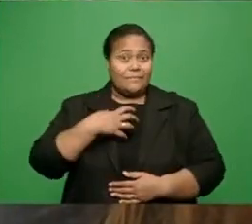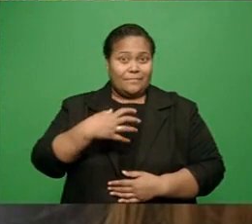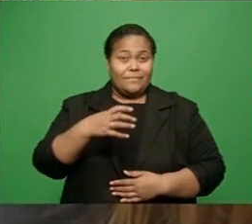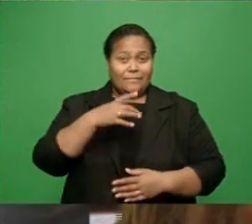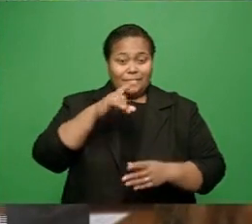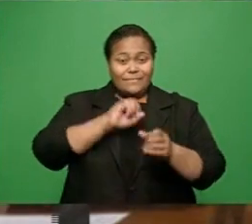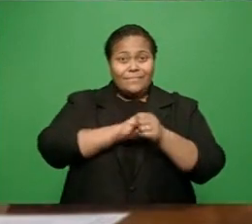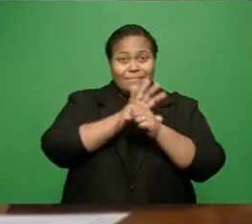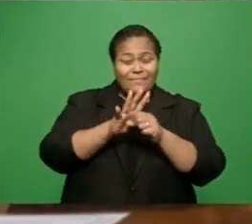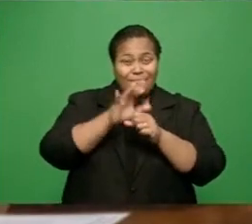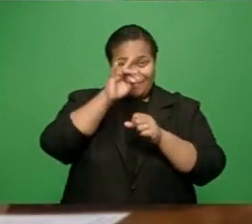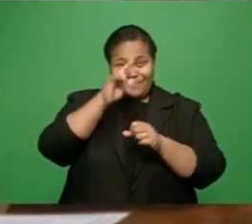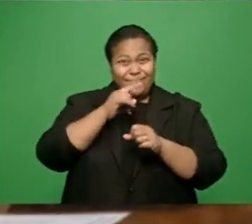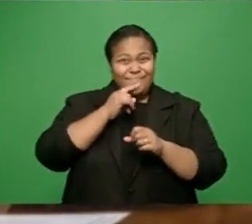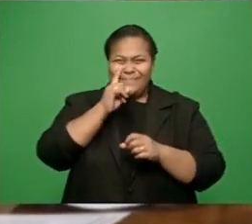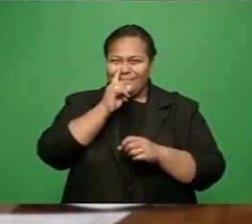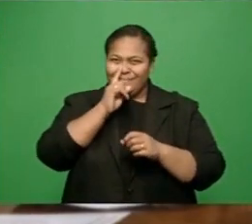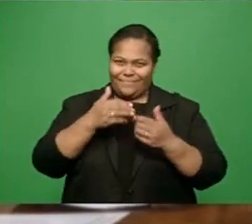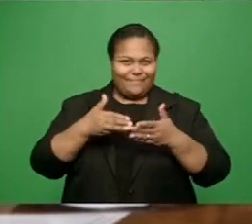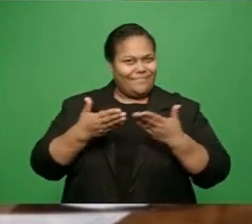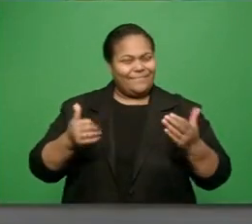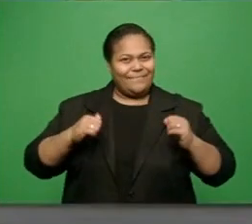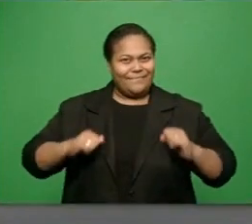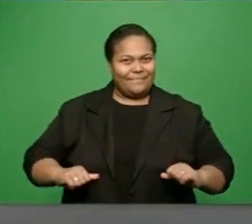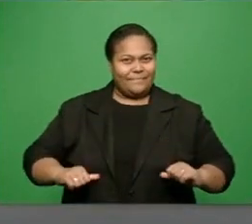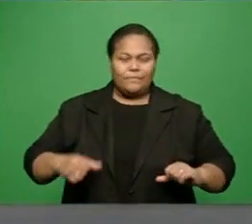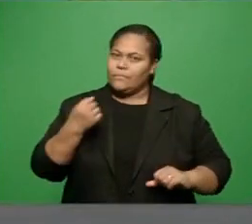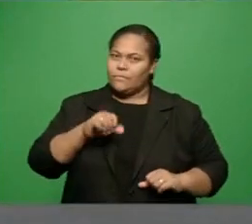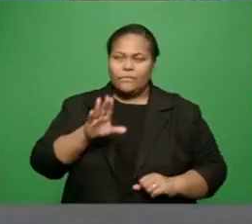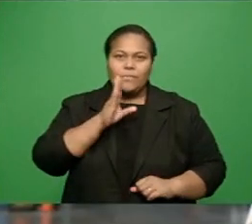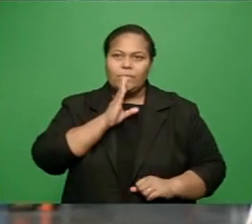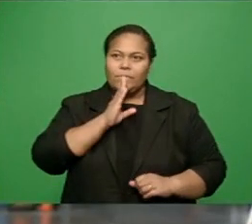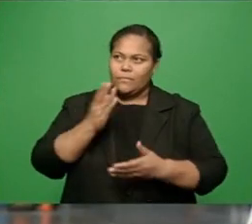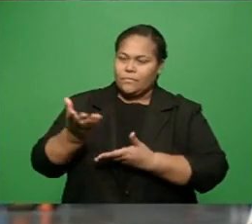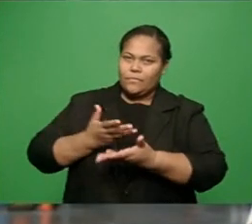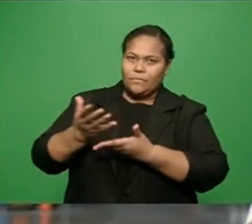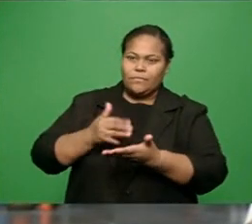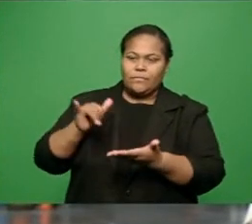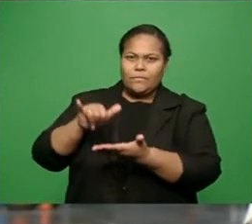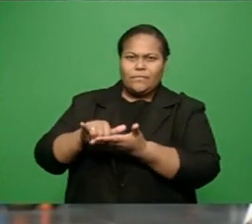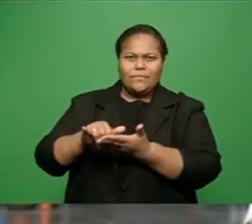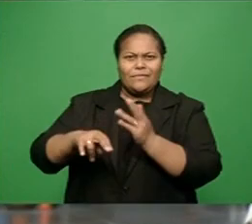patients recover. And no secrets in Fiji Airways dealings.